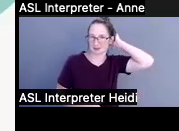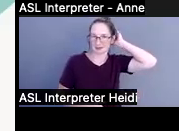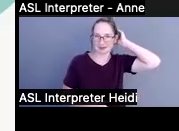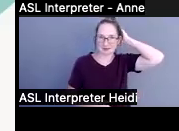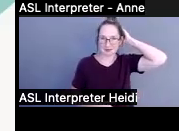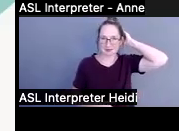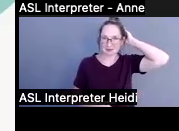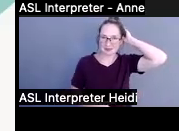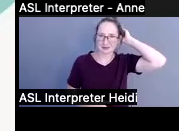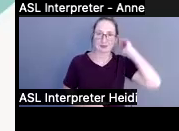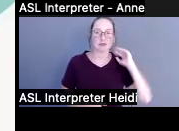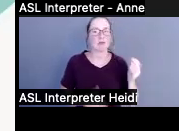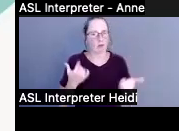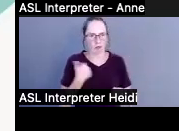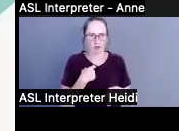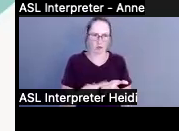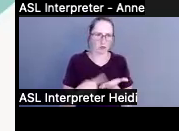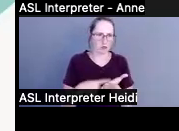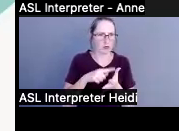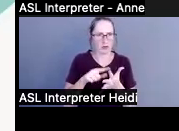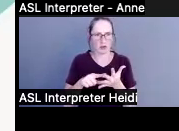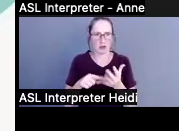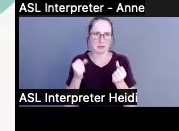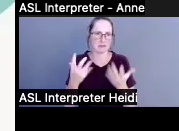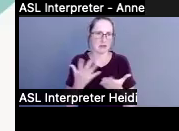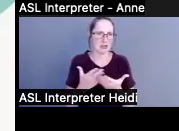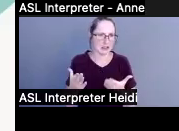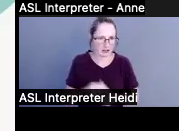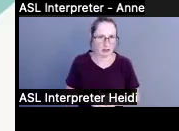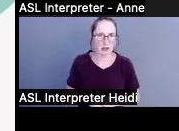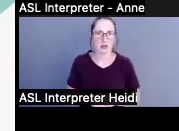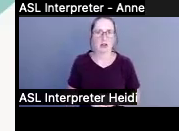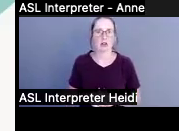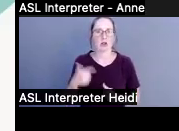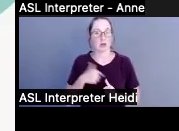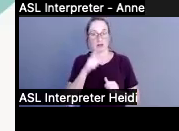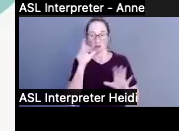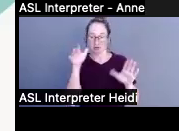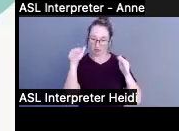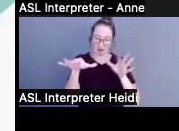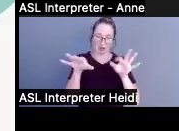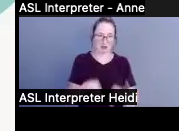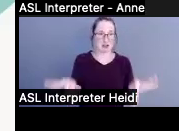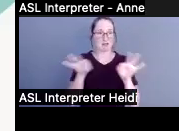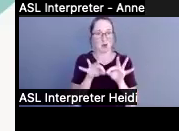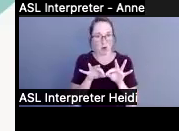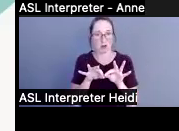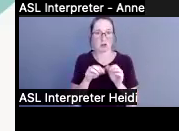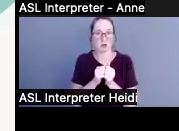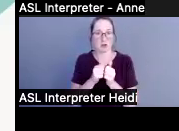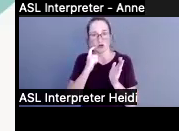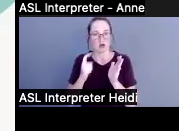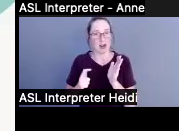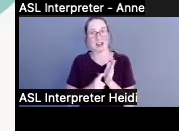And so we've talked about a lot of things. We have centered the importance of recognizing